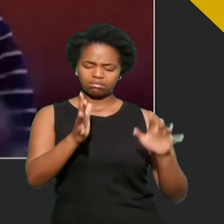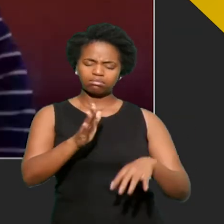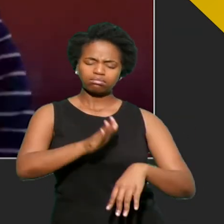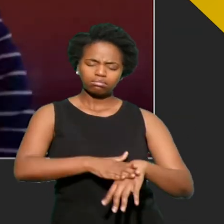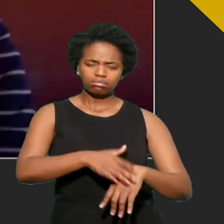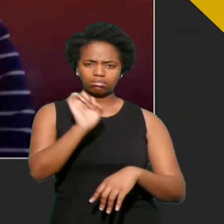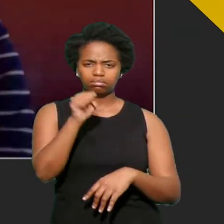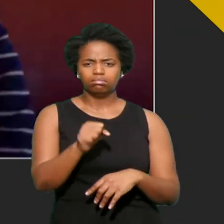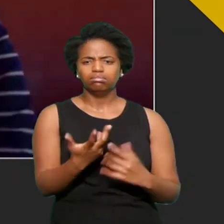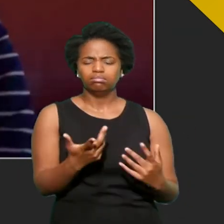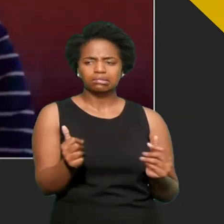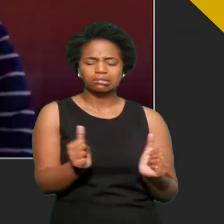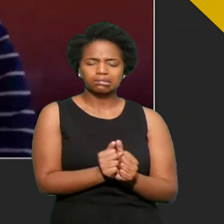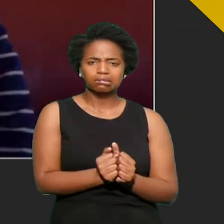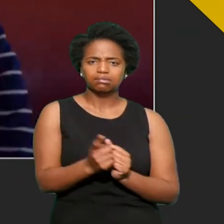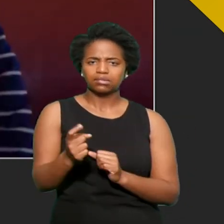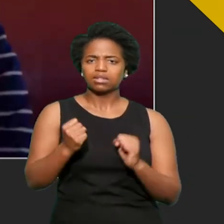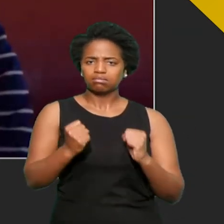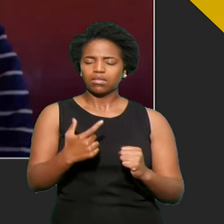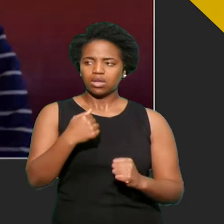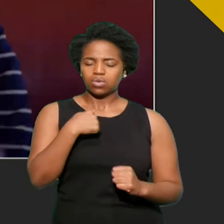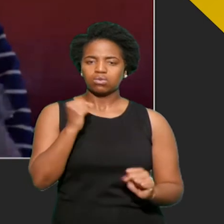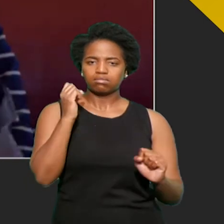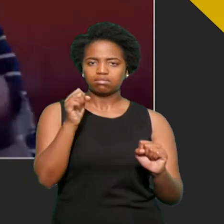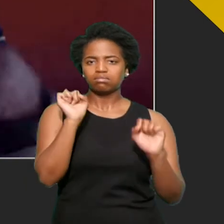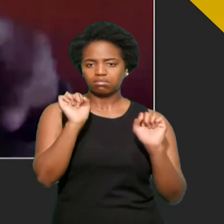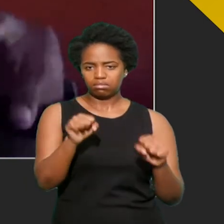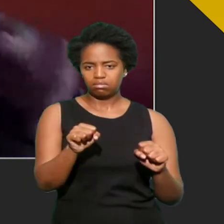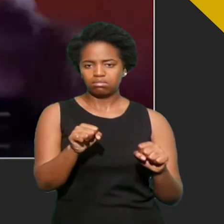your partner realizes that you are being vocal about it. And it's a